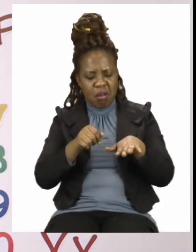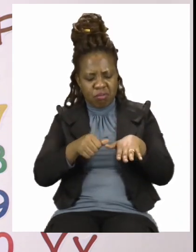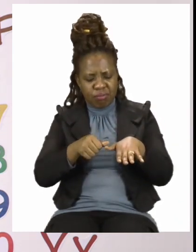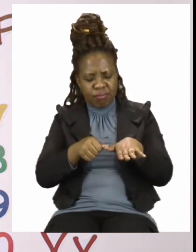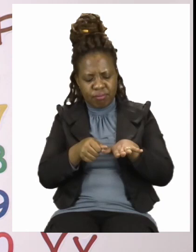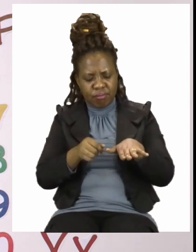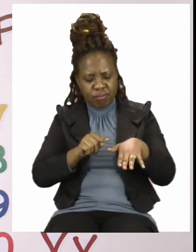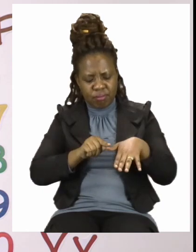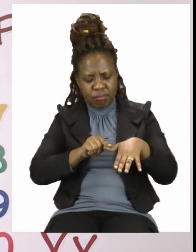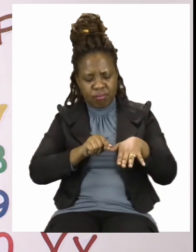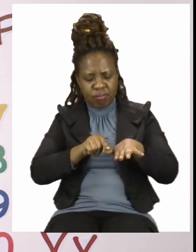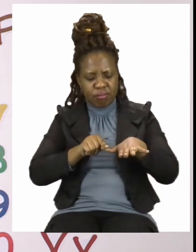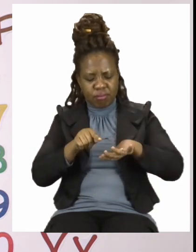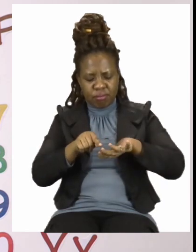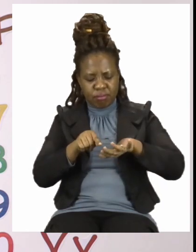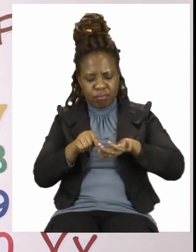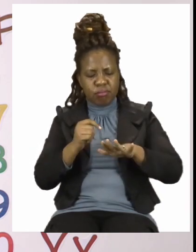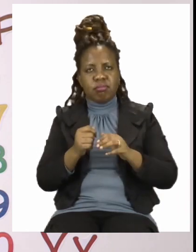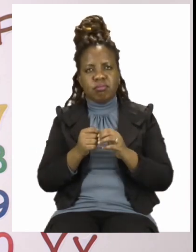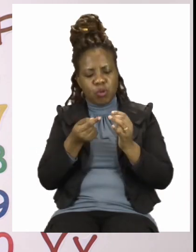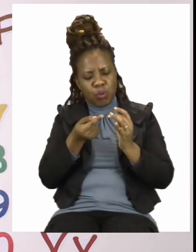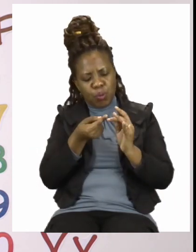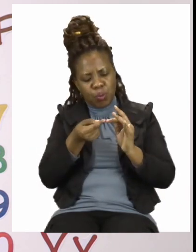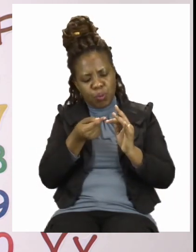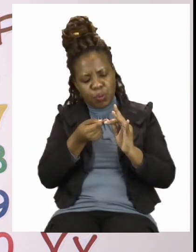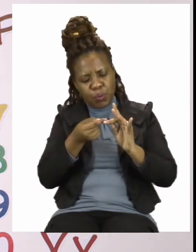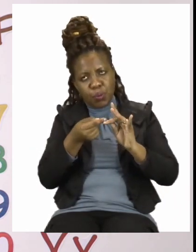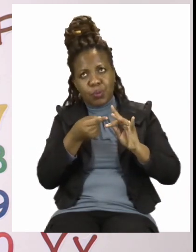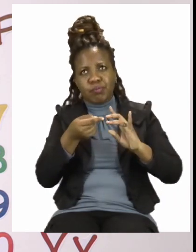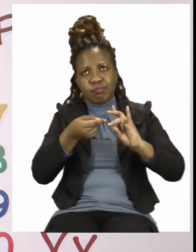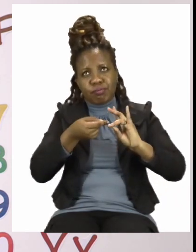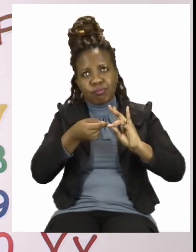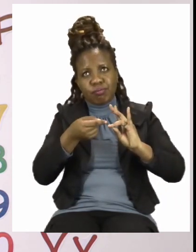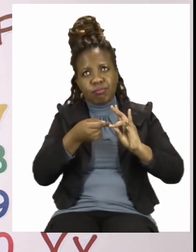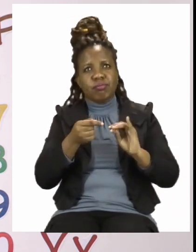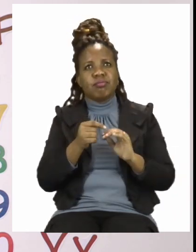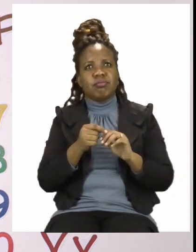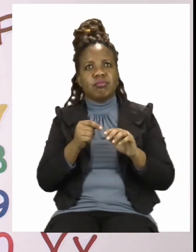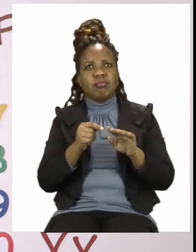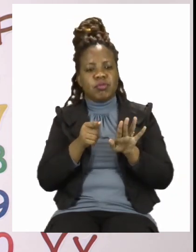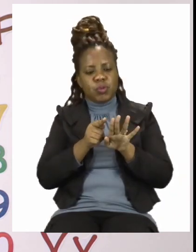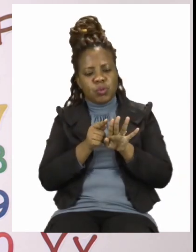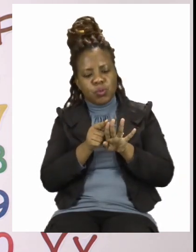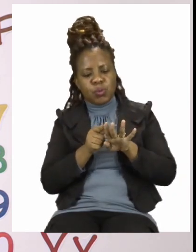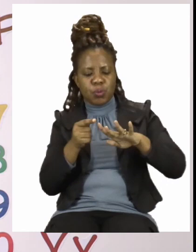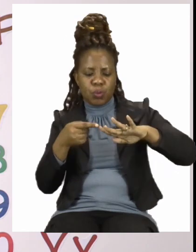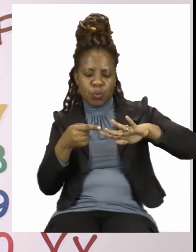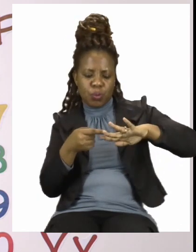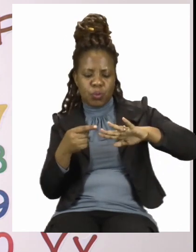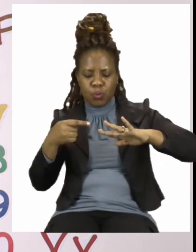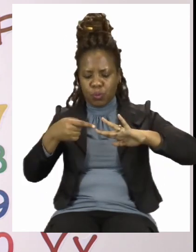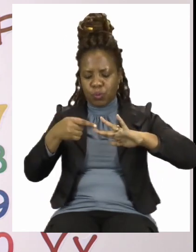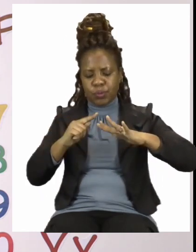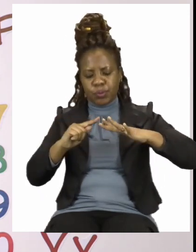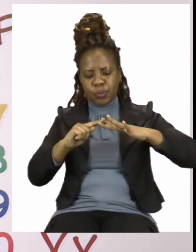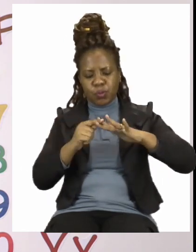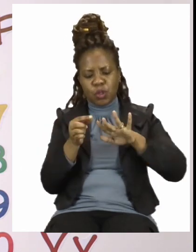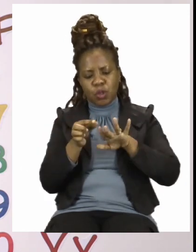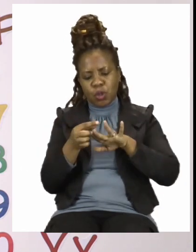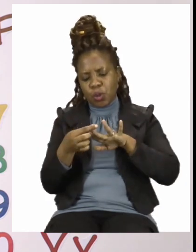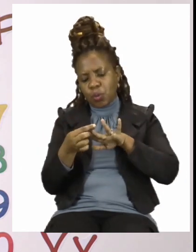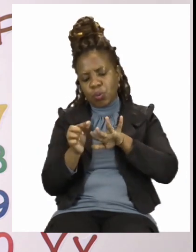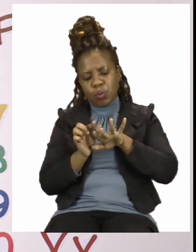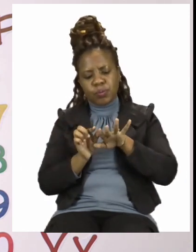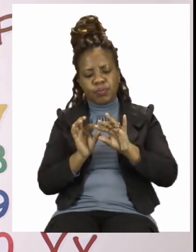our nail or under our nail and also to shape it neatly. So if your nails grow too